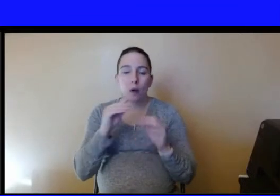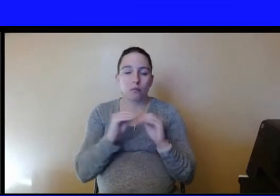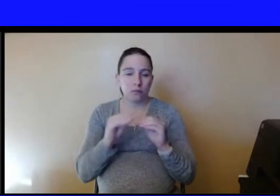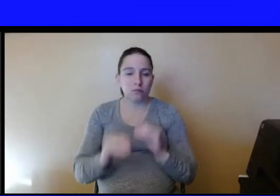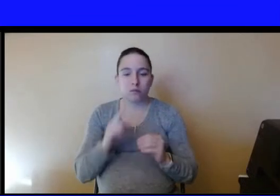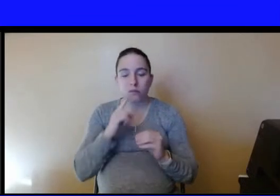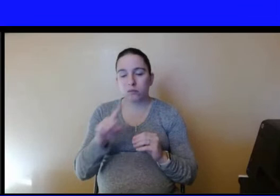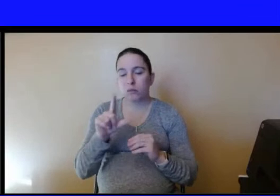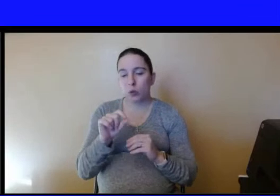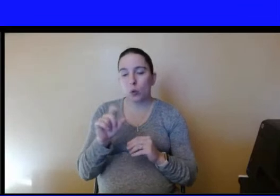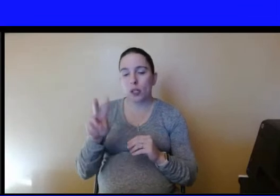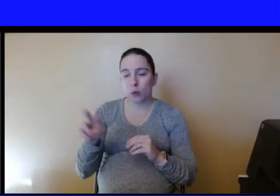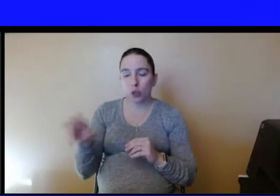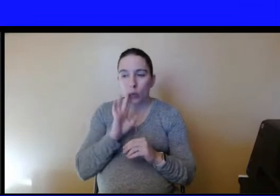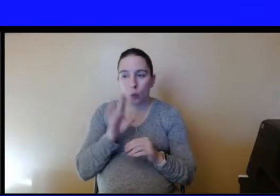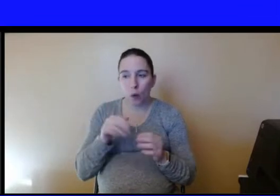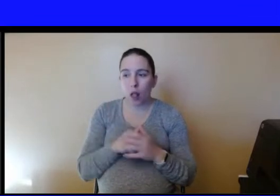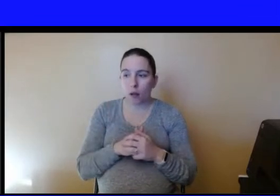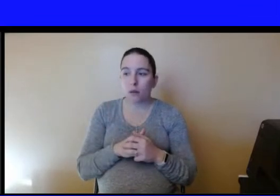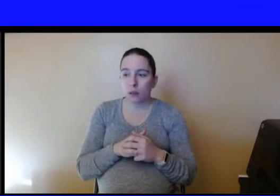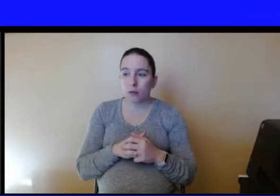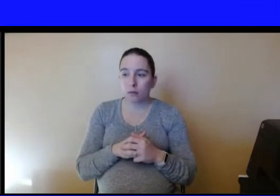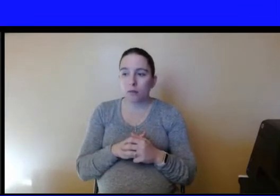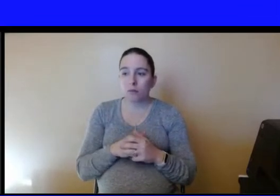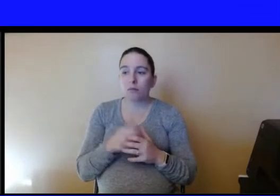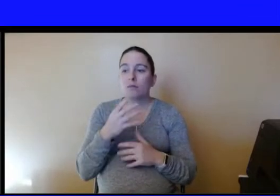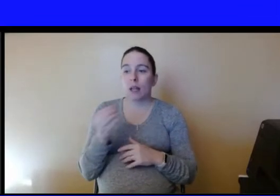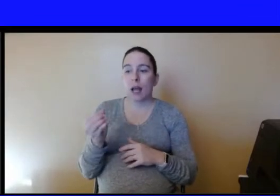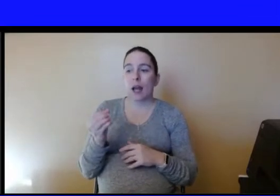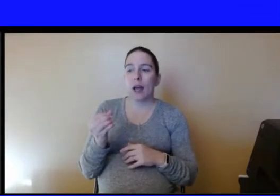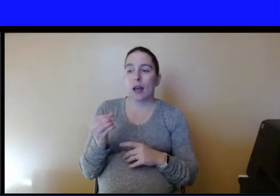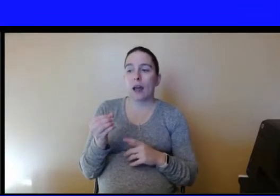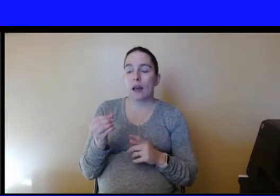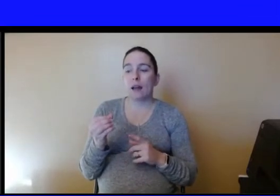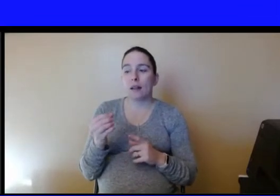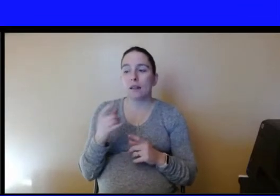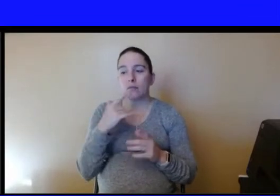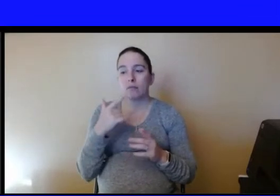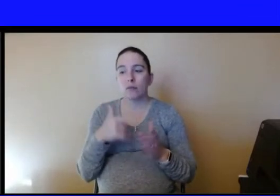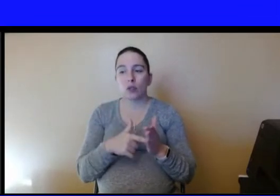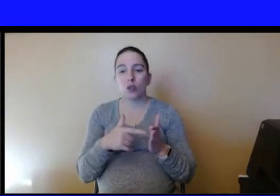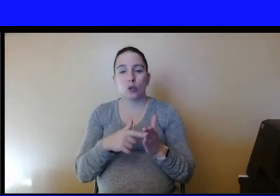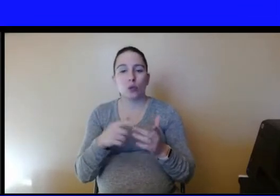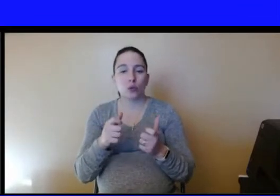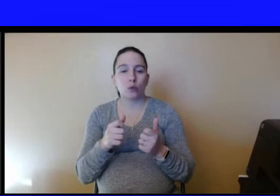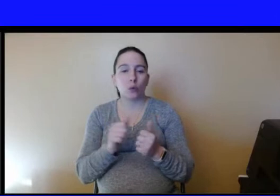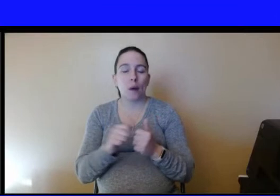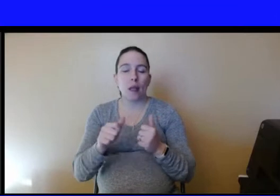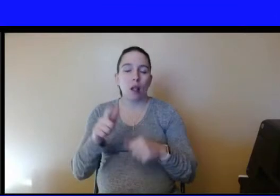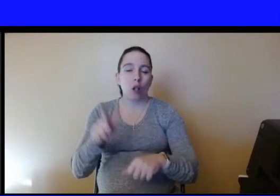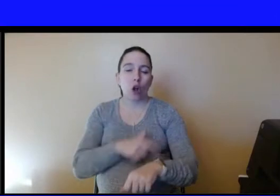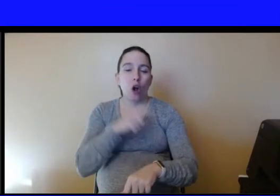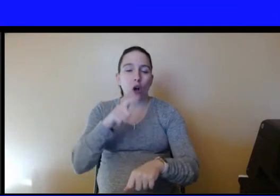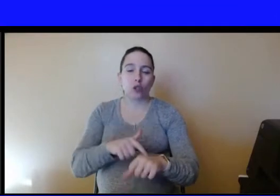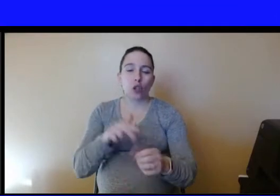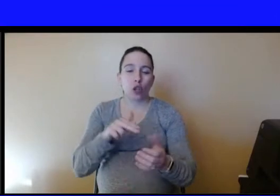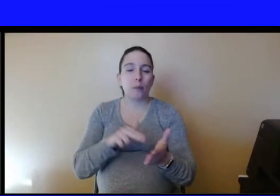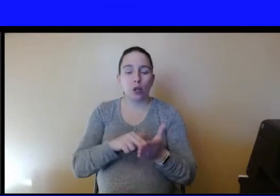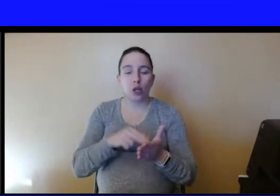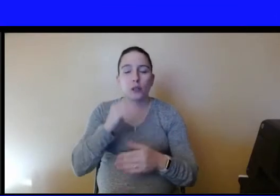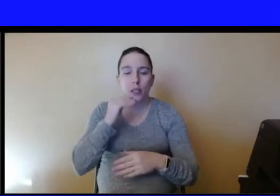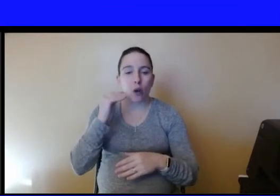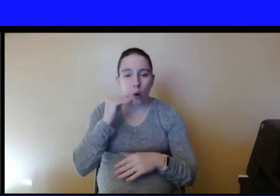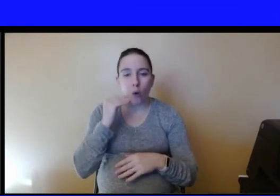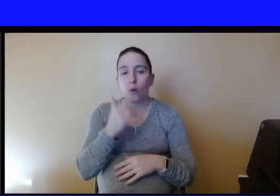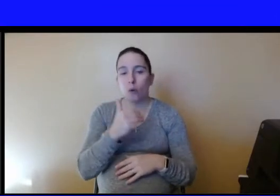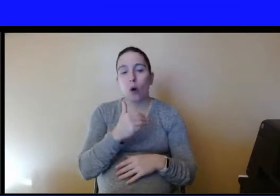solution for behavioral health contracting, care management, utilization management, customer service, appeals, and really all of the functions that are